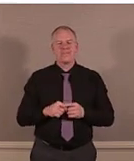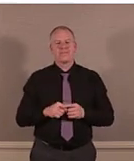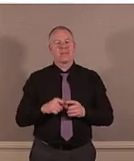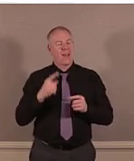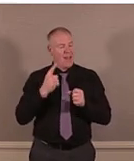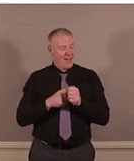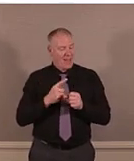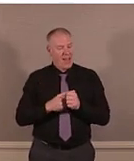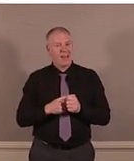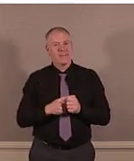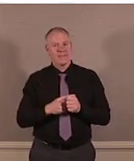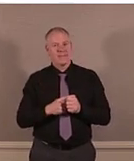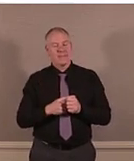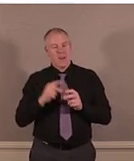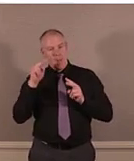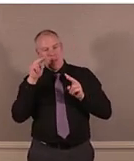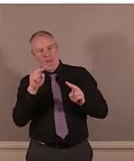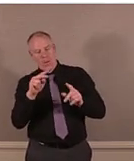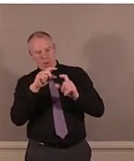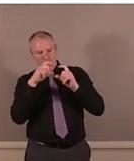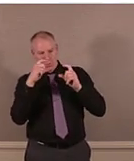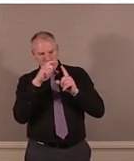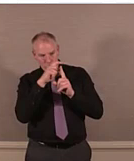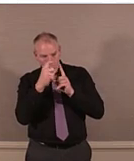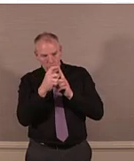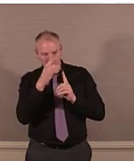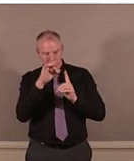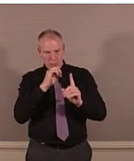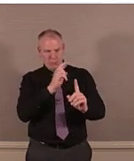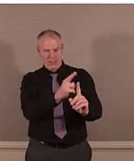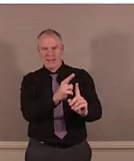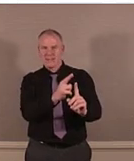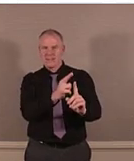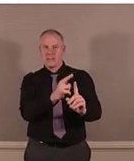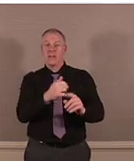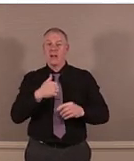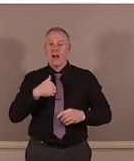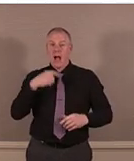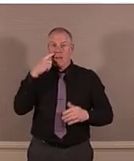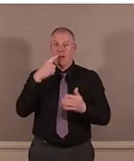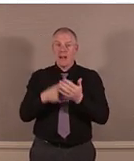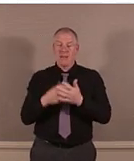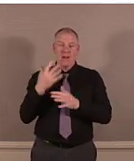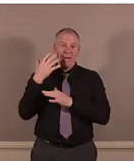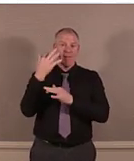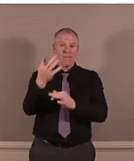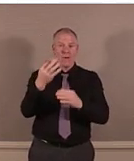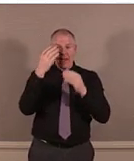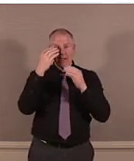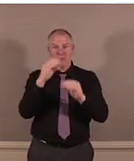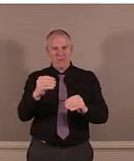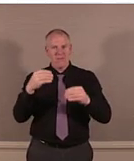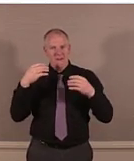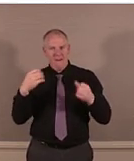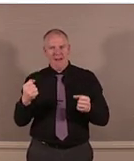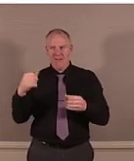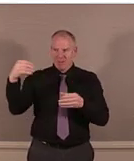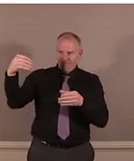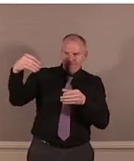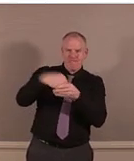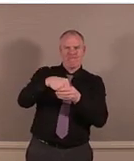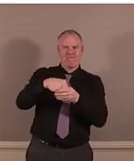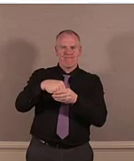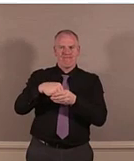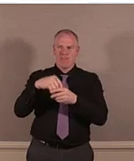whole thing about looking at culture and making sure that the culture is right. And I do believe further education has that at its actual